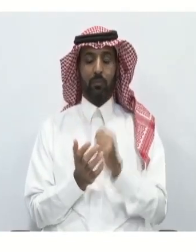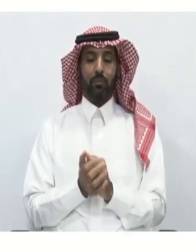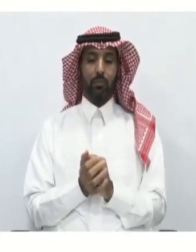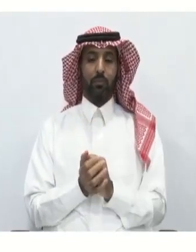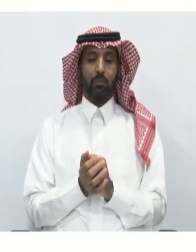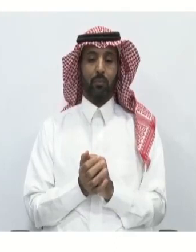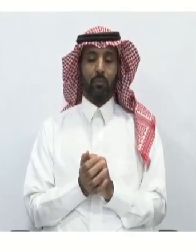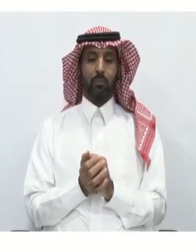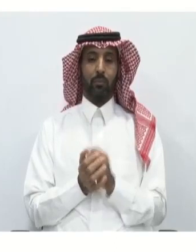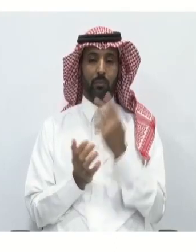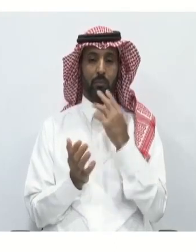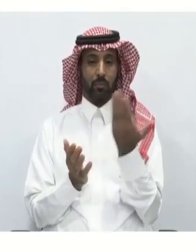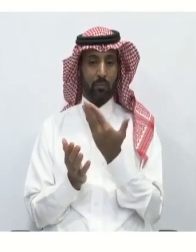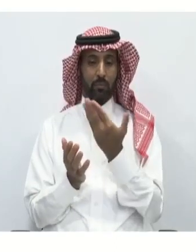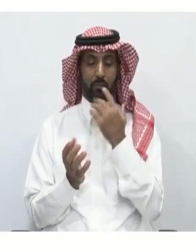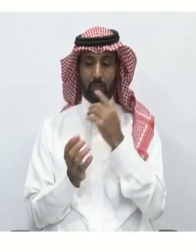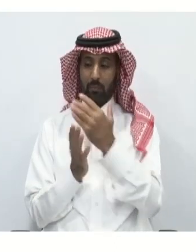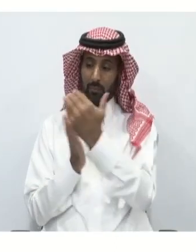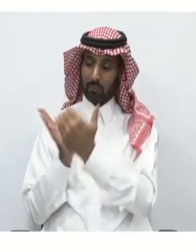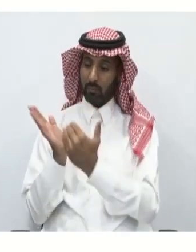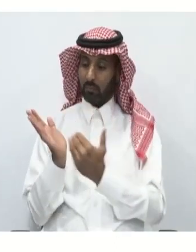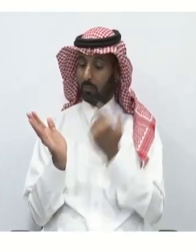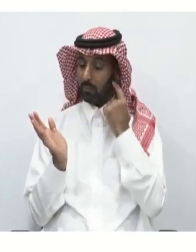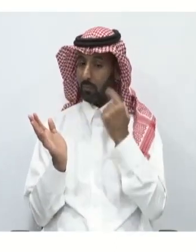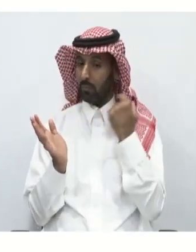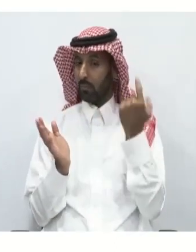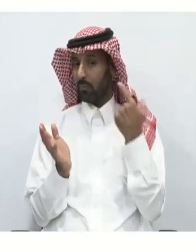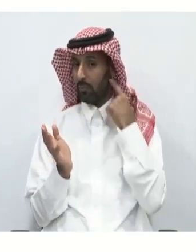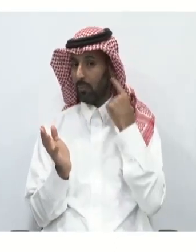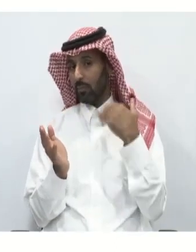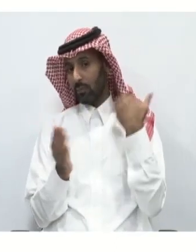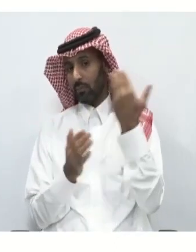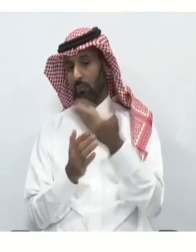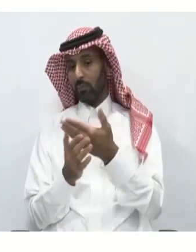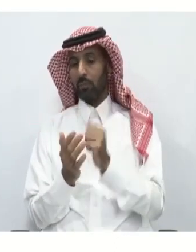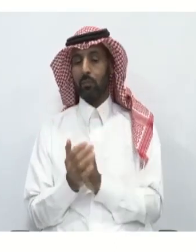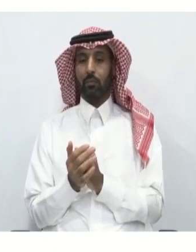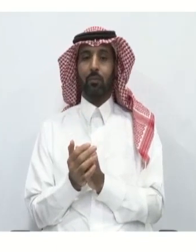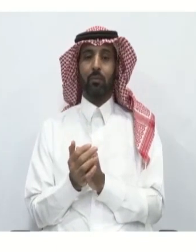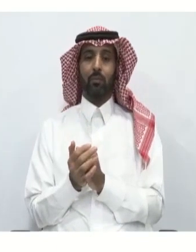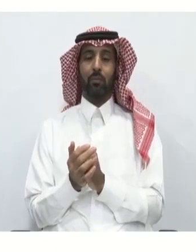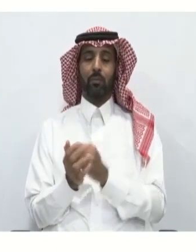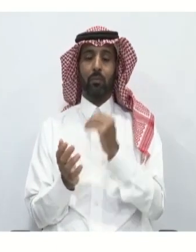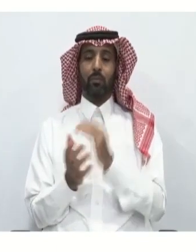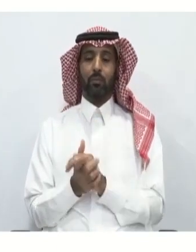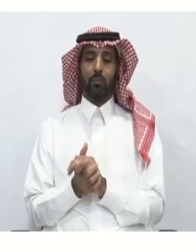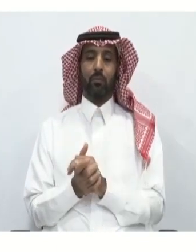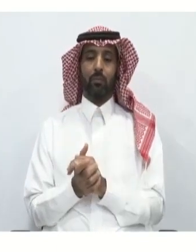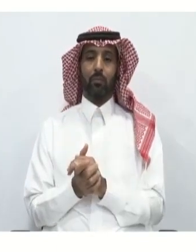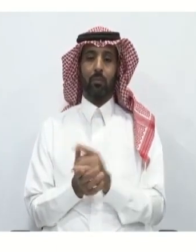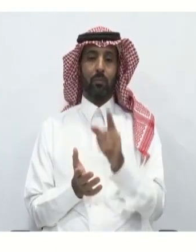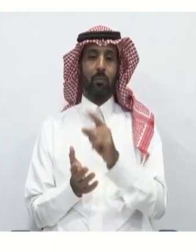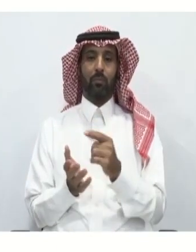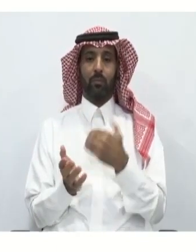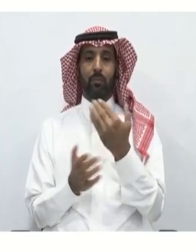107. Let's read the article together, and then now we'll be listening to the article together, and we will be answering some questions